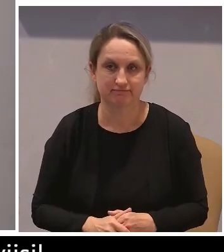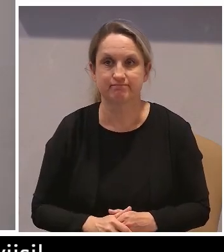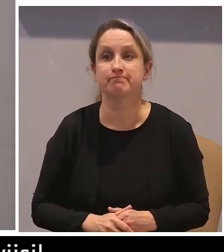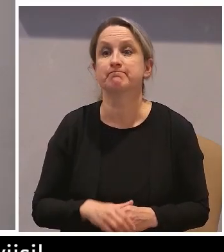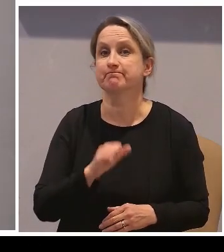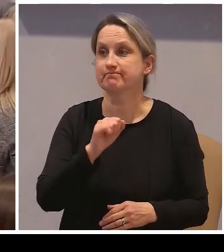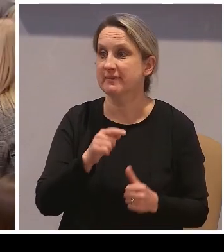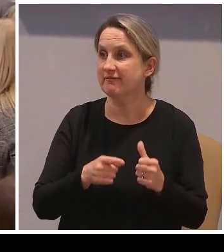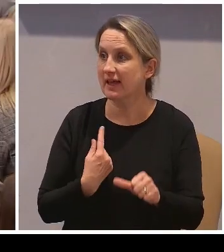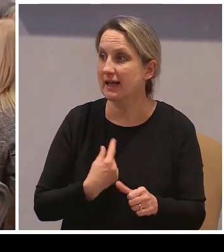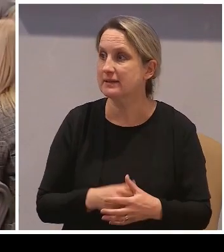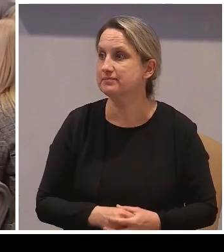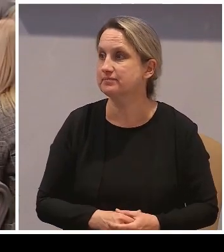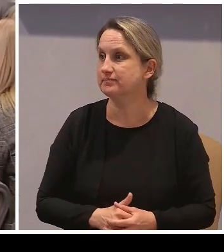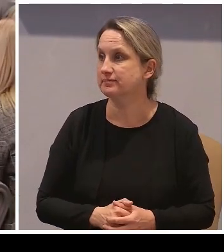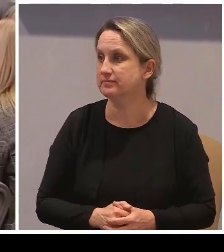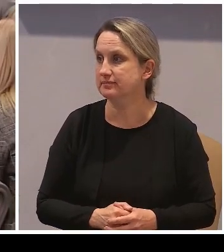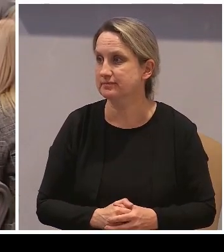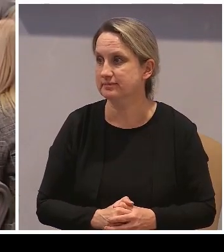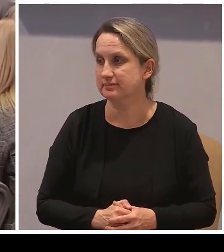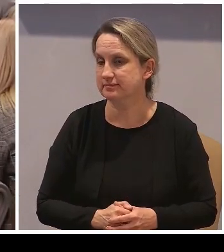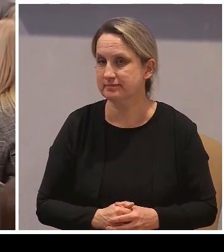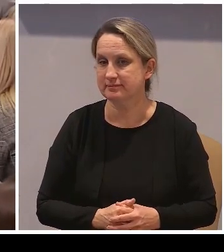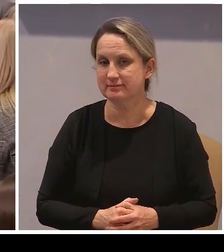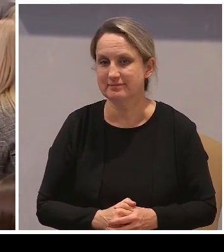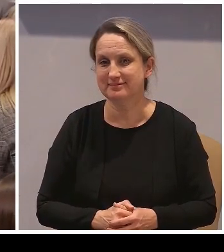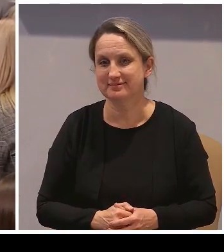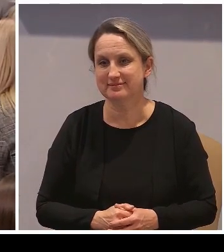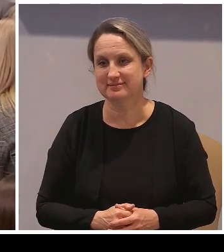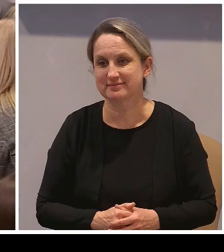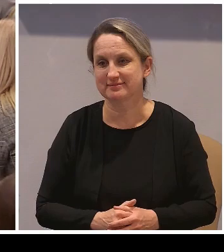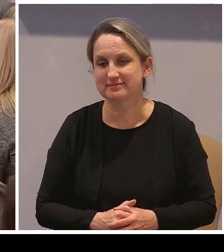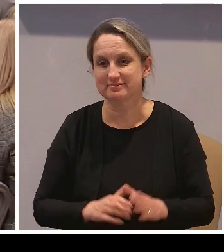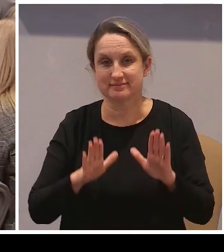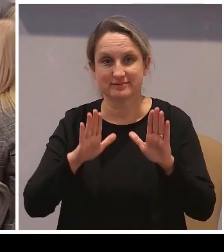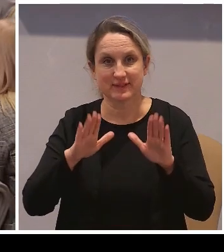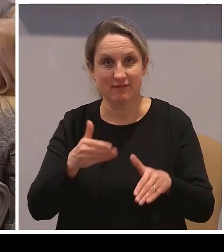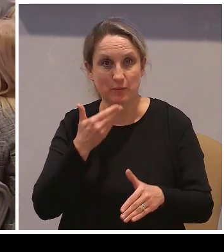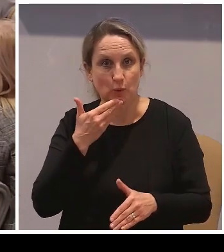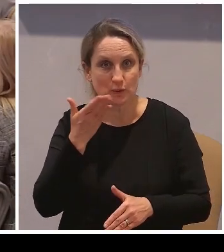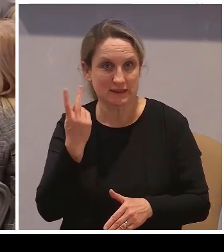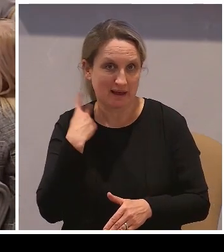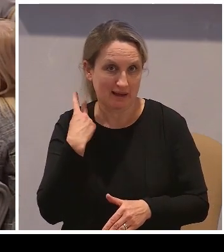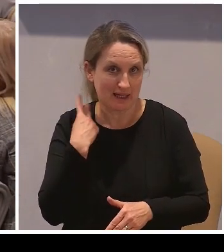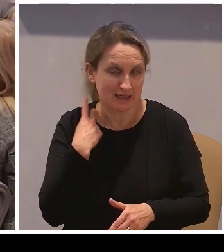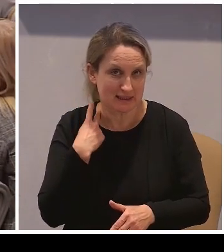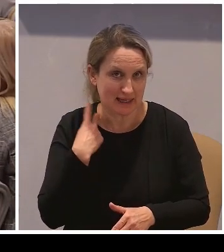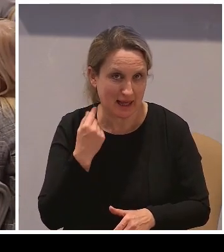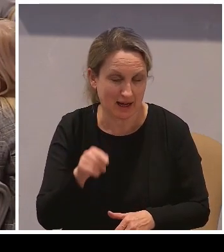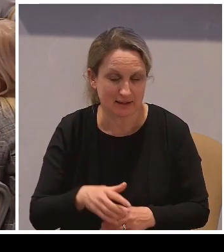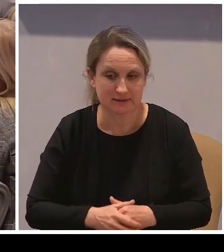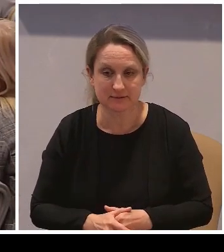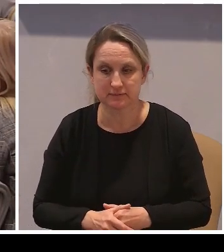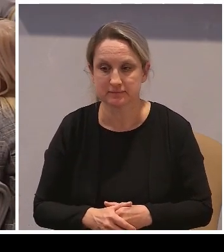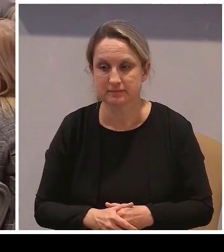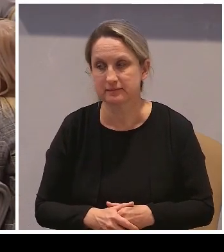help from the Children's Foundation. Yes. Right? Any more questions? Yeah, of course. So related to